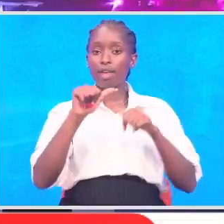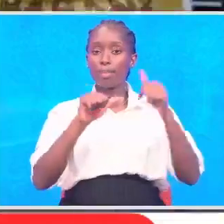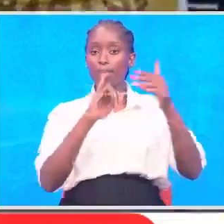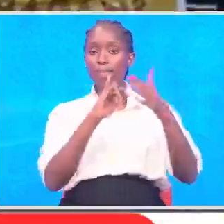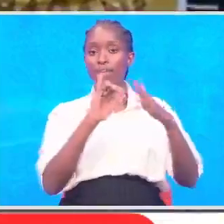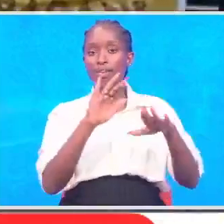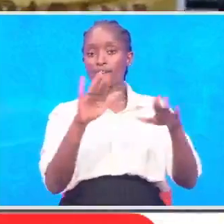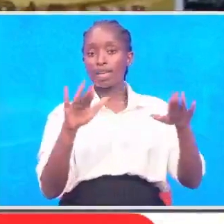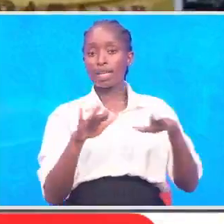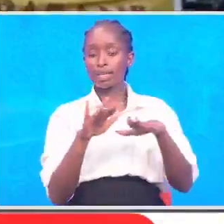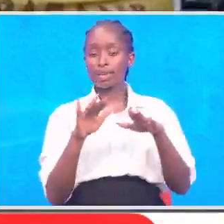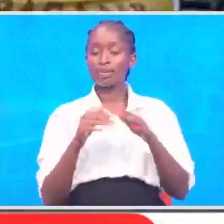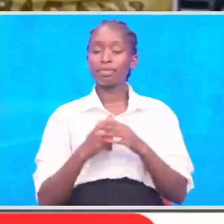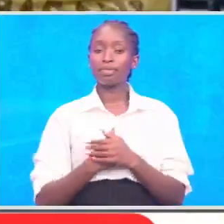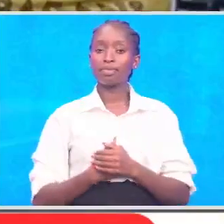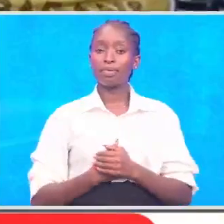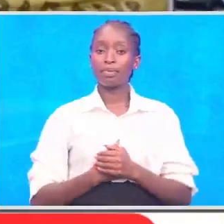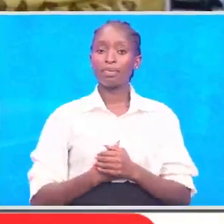story.